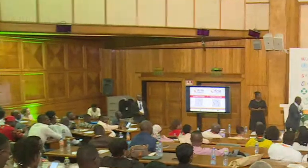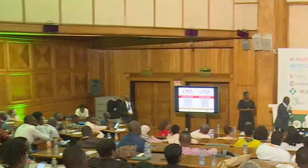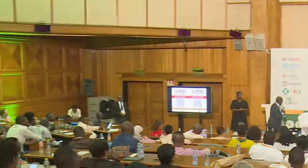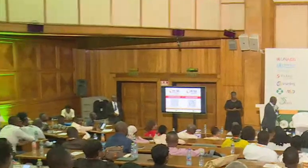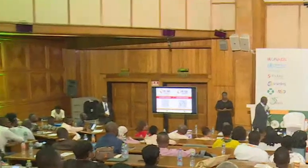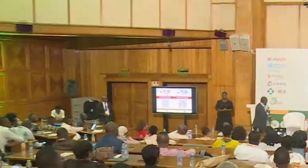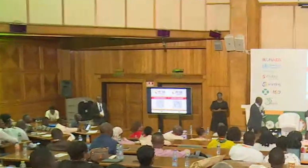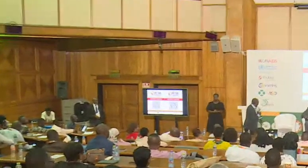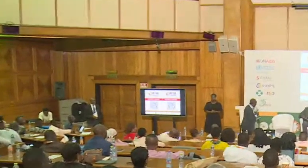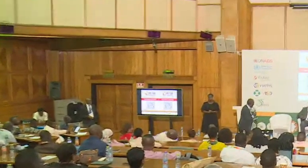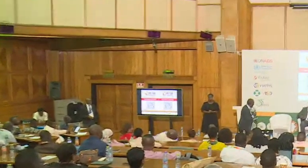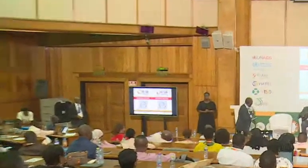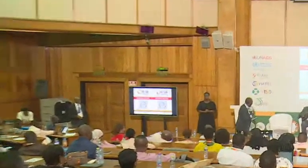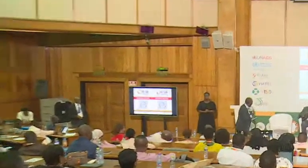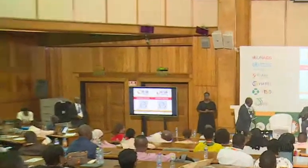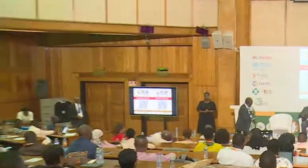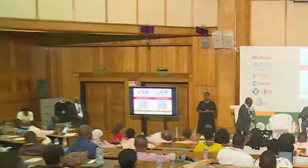Andre, you are under fire.